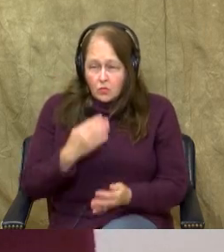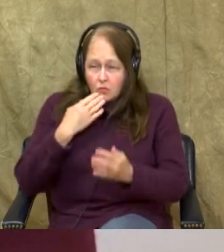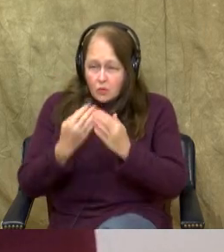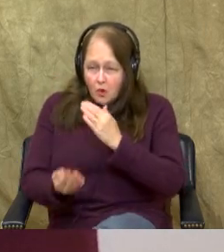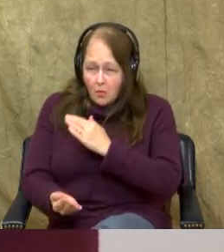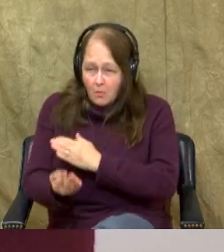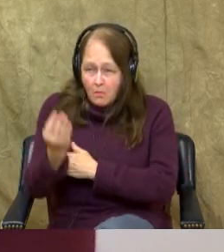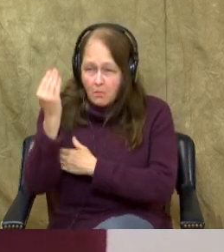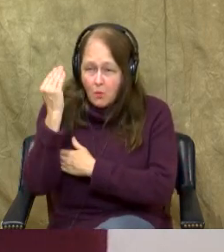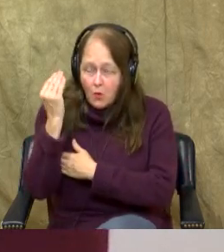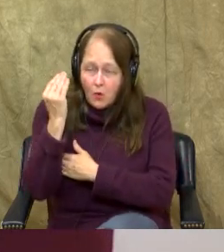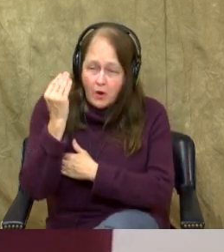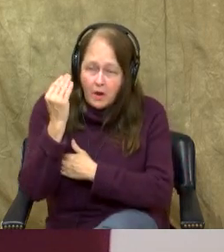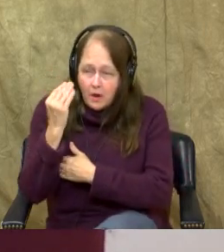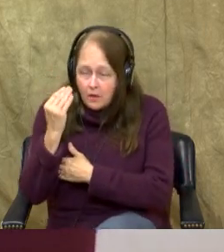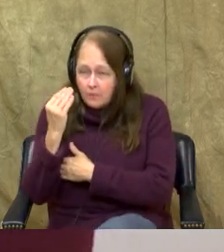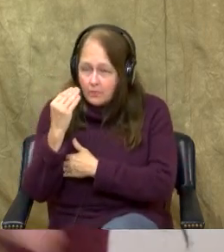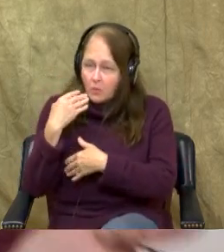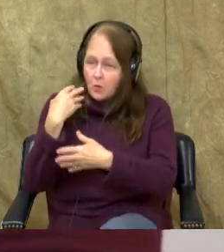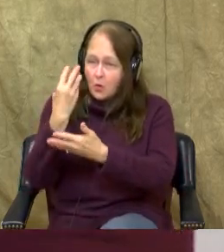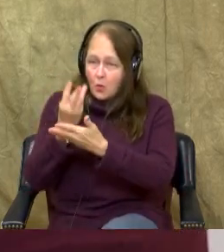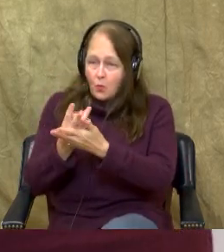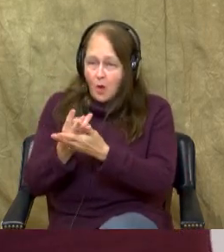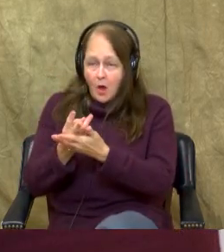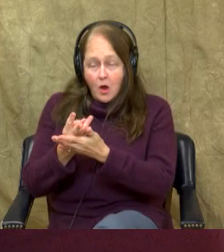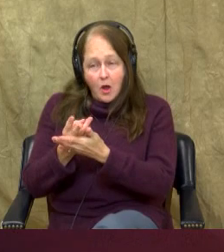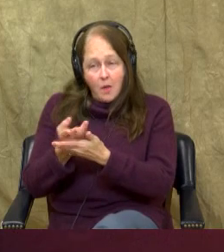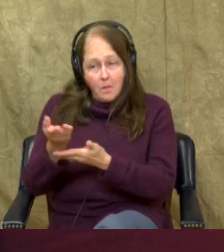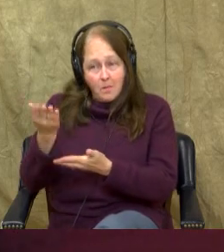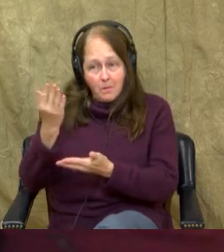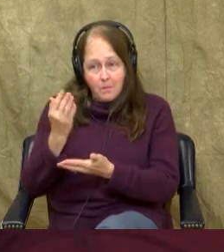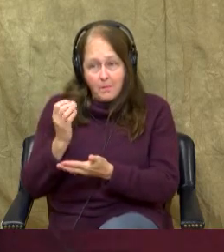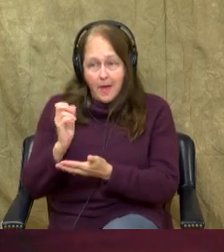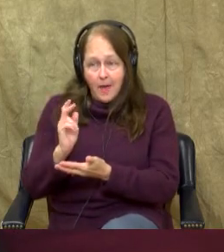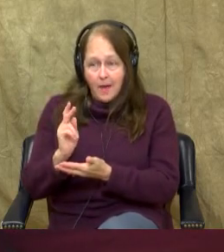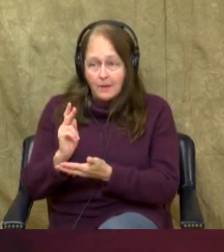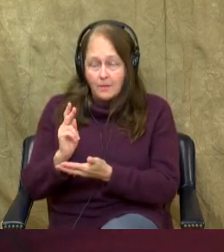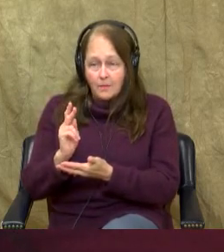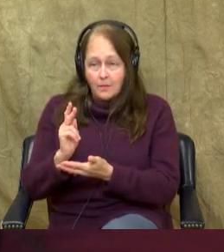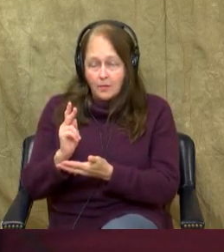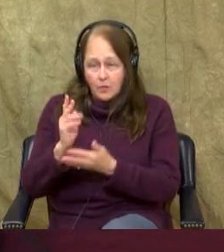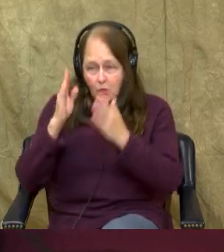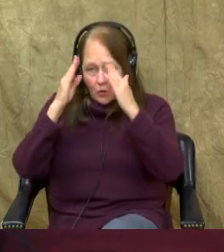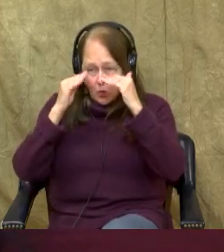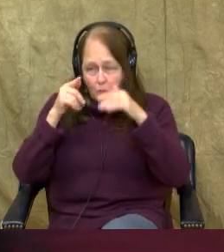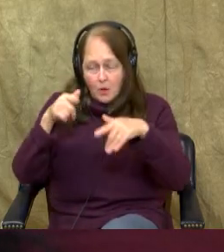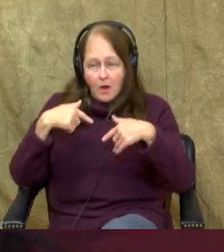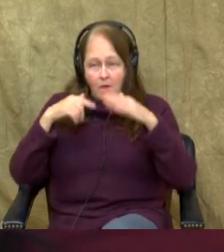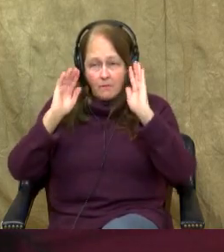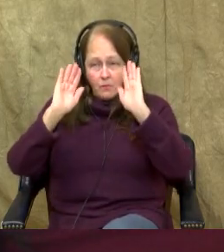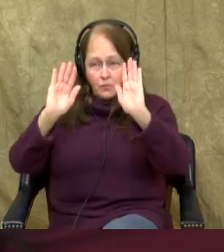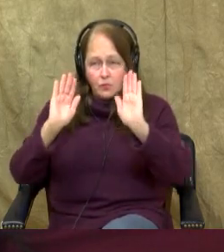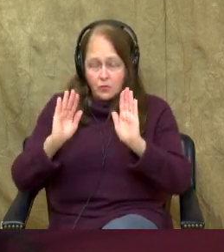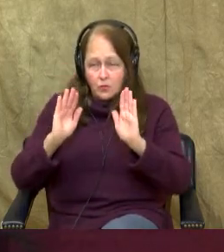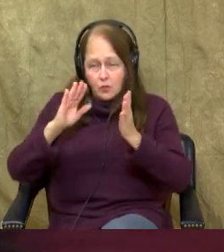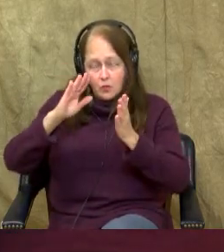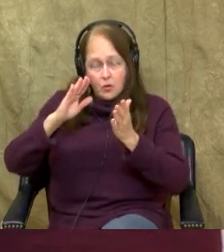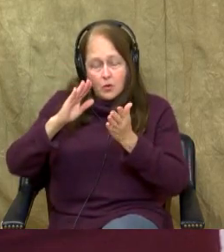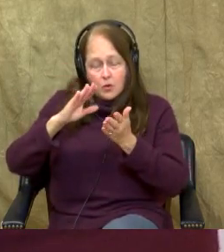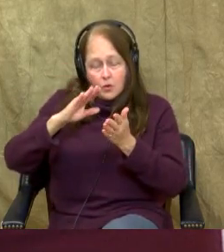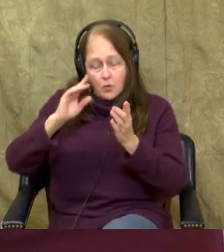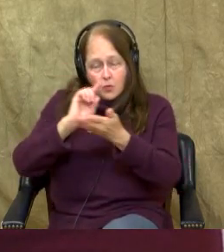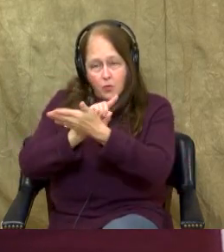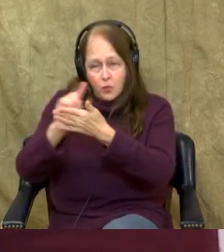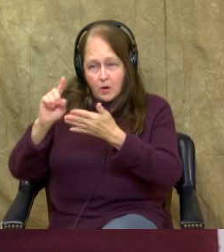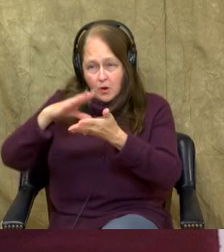Good morning and welcome back. Happy Tuesday again. I hope you have had an excellent week of learning and